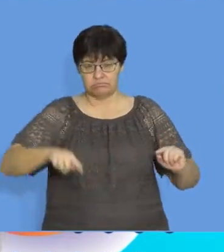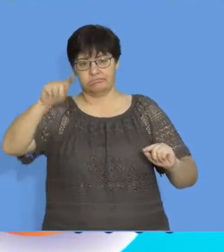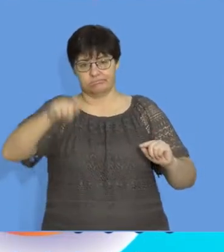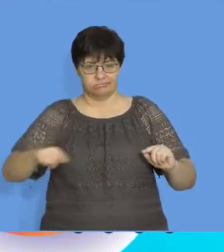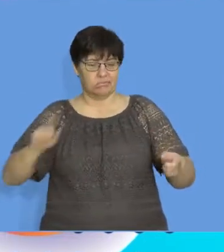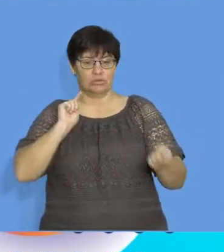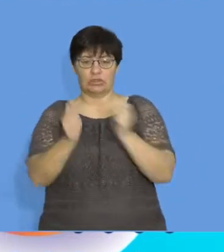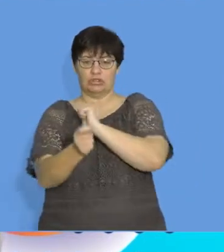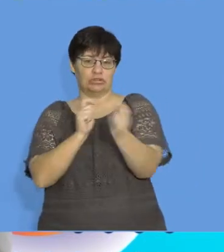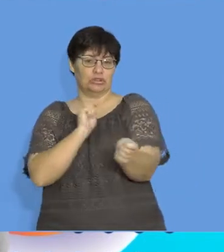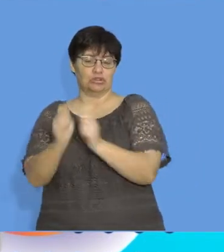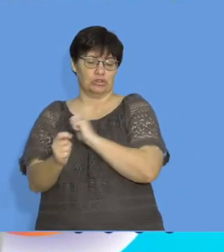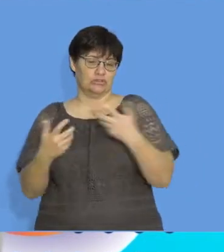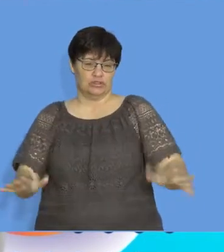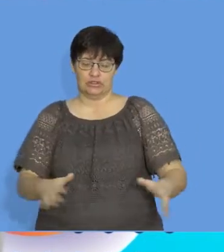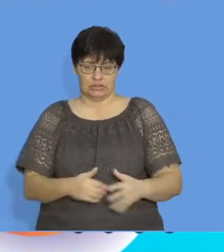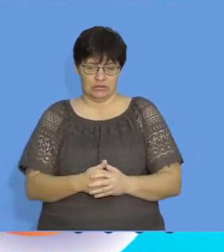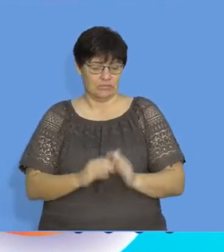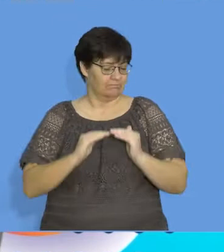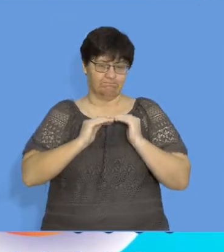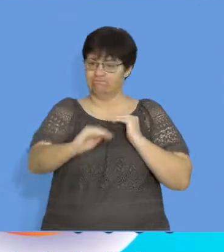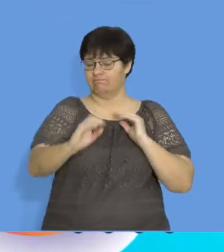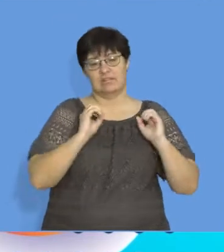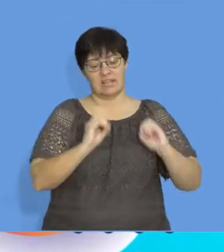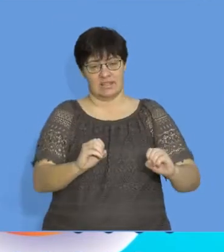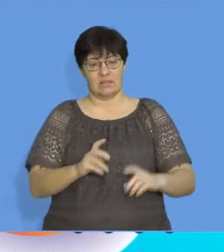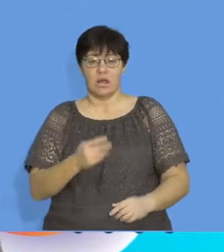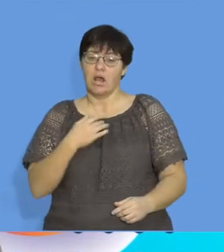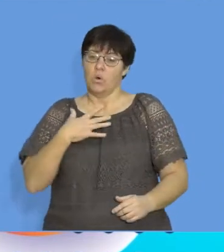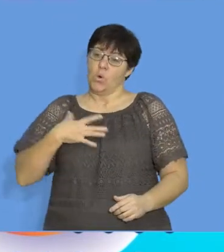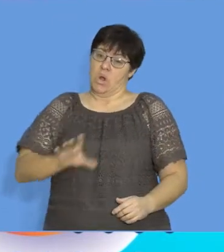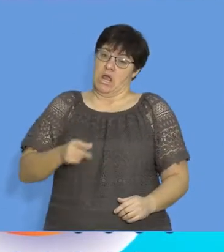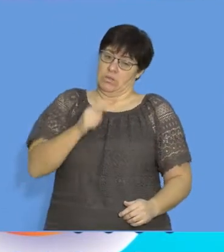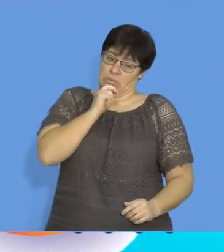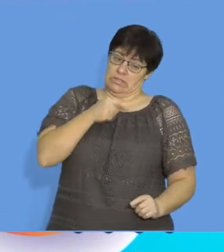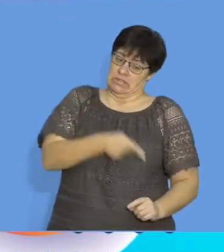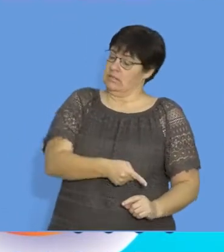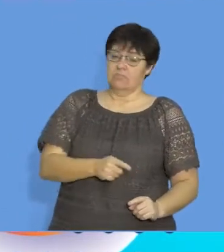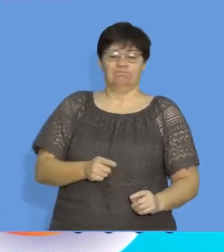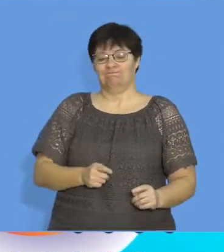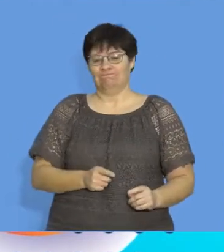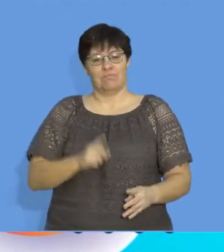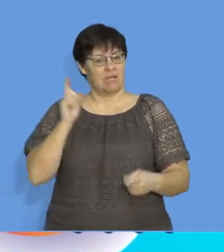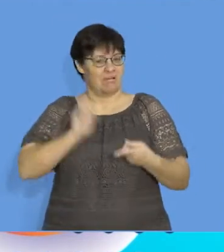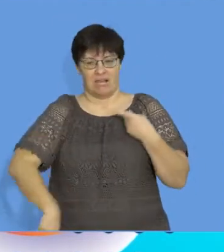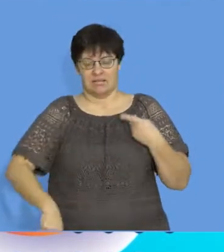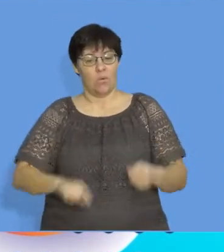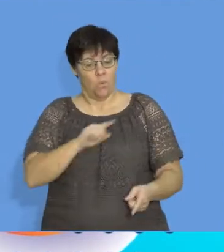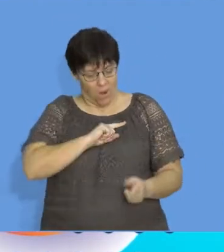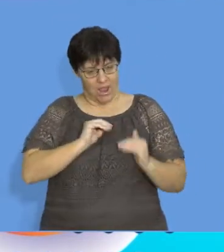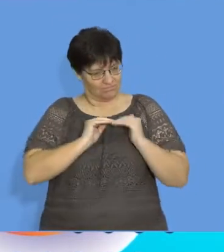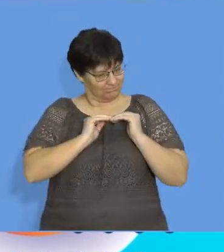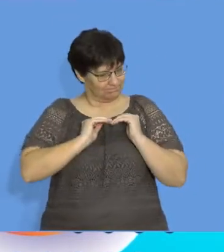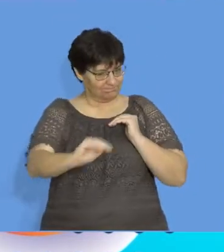acceleration has changed more than once. You're going to be very tempted to use this equation. You